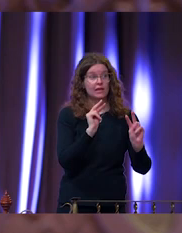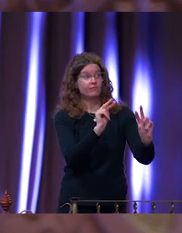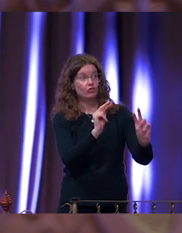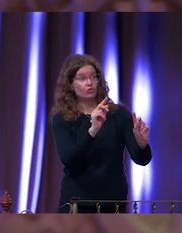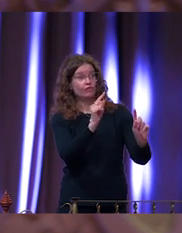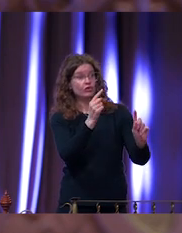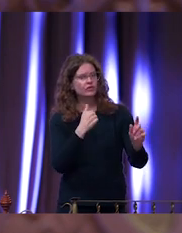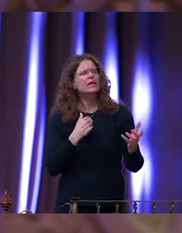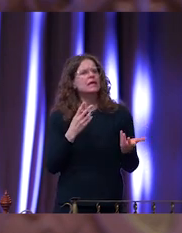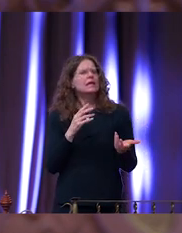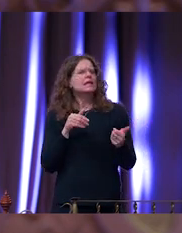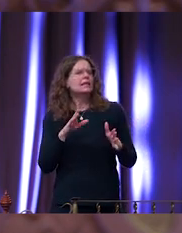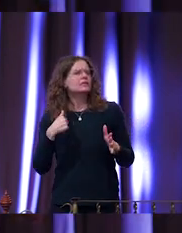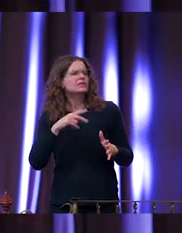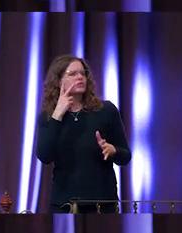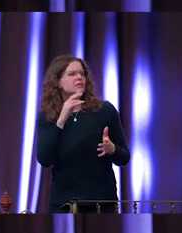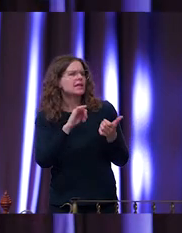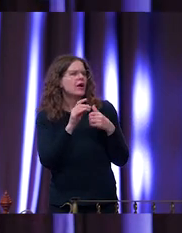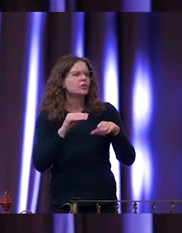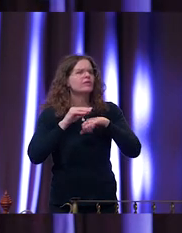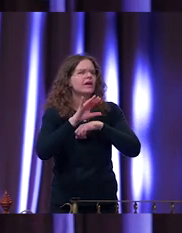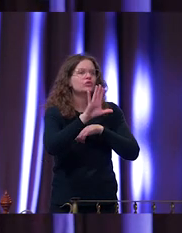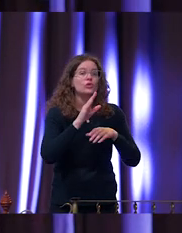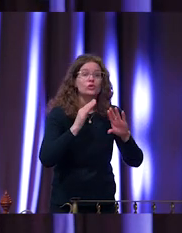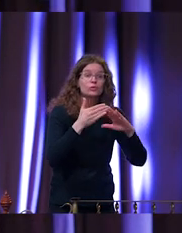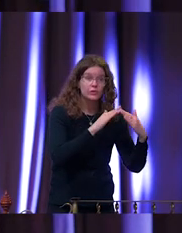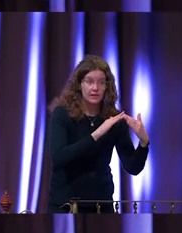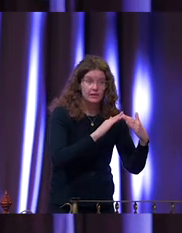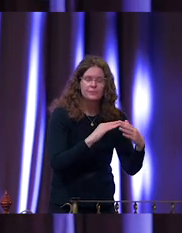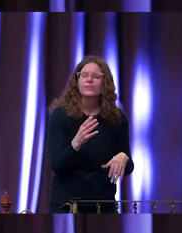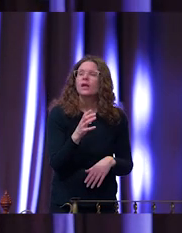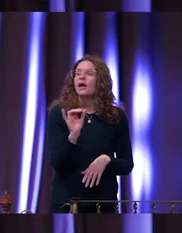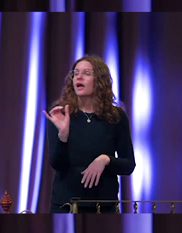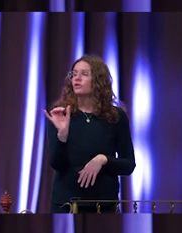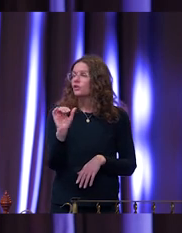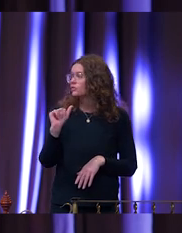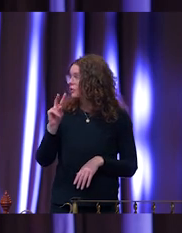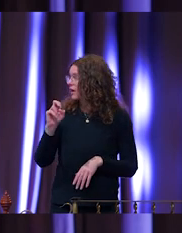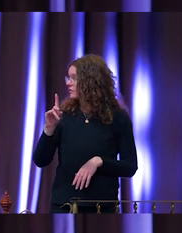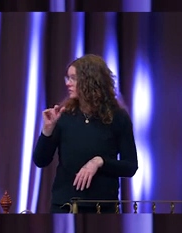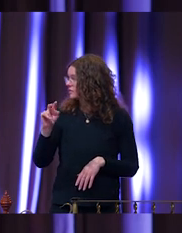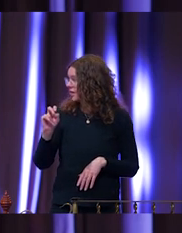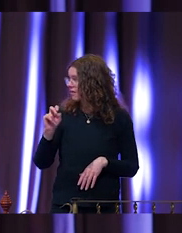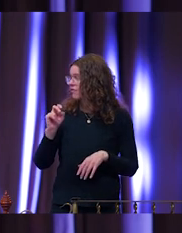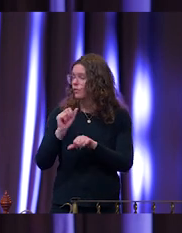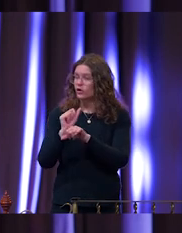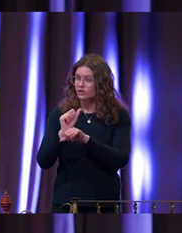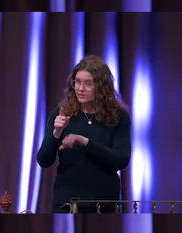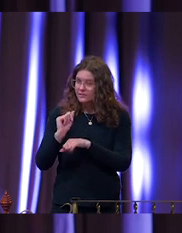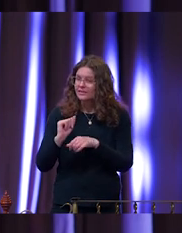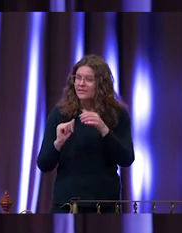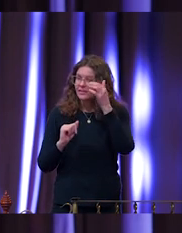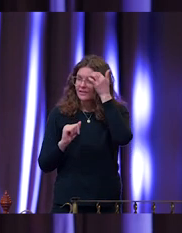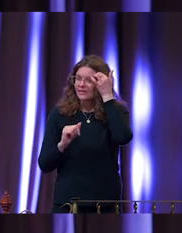it also lets us see who you are in your communities. And then Abigail Madden, who's here with me, who works with me at Donnelley. Seriously, it's